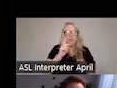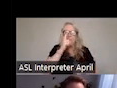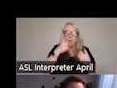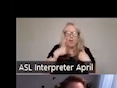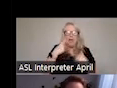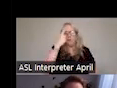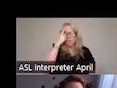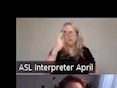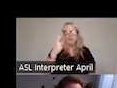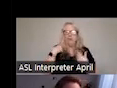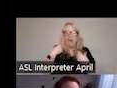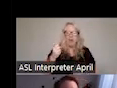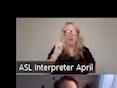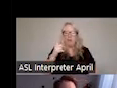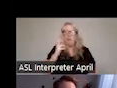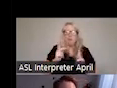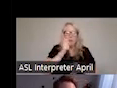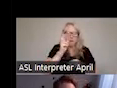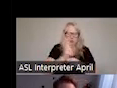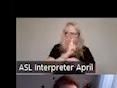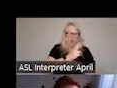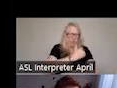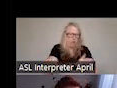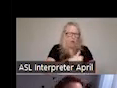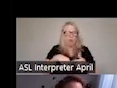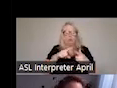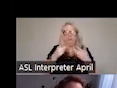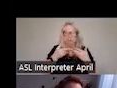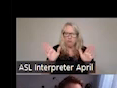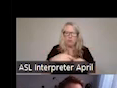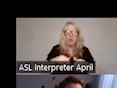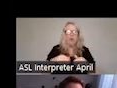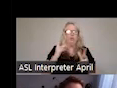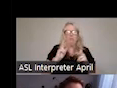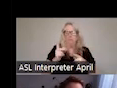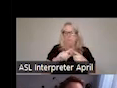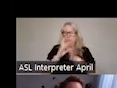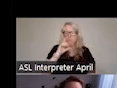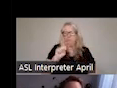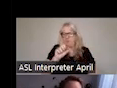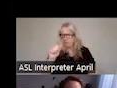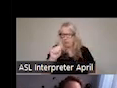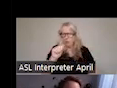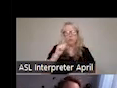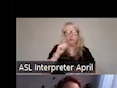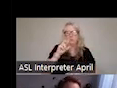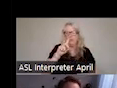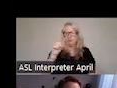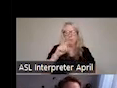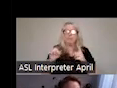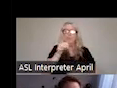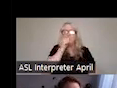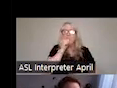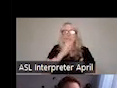health condition, people who use drugs, against just drug use generally, against people with substance use disorders. And privacy rights really